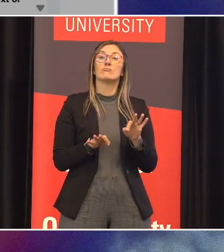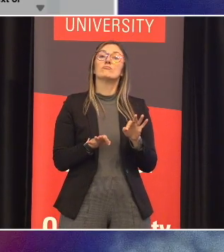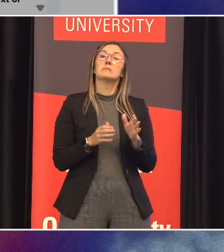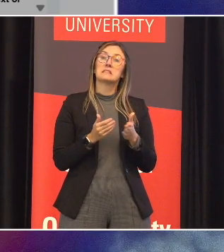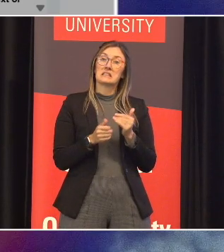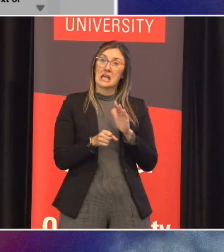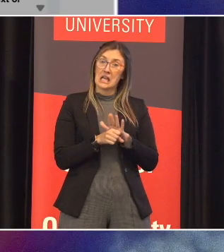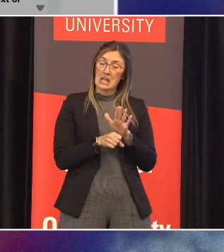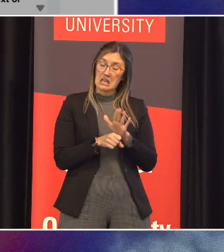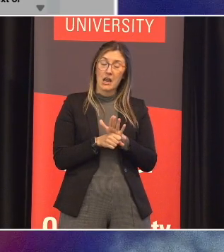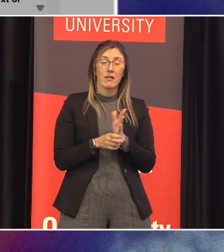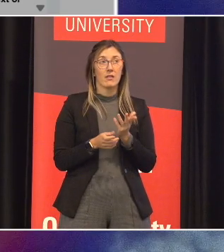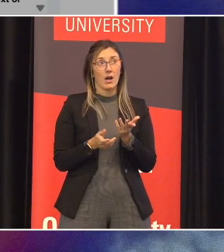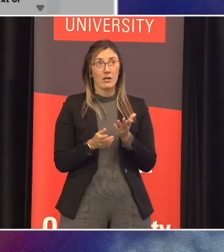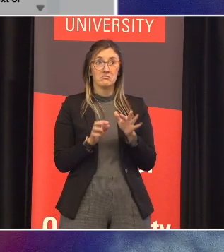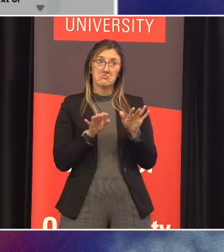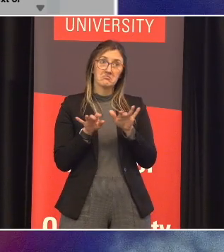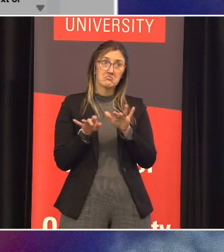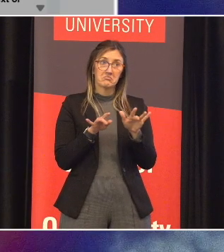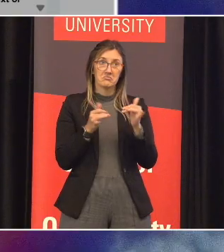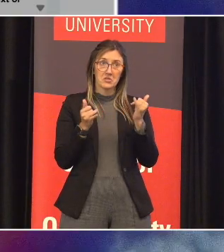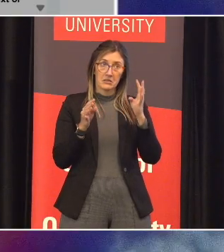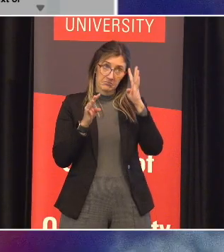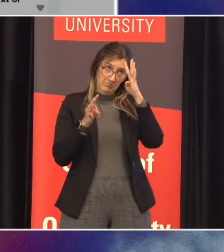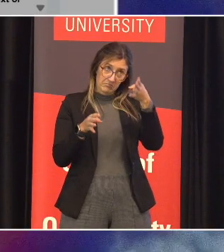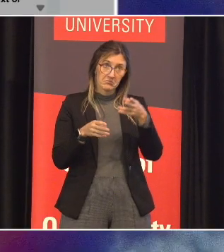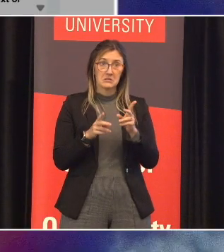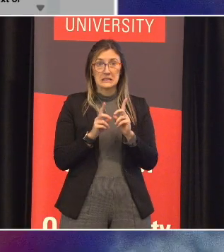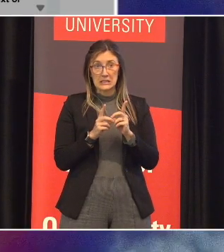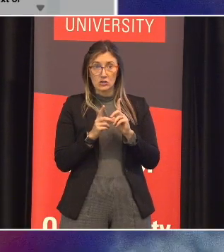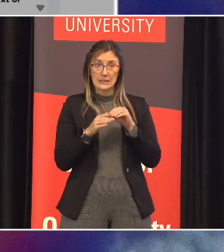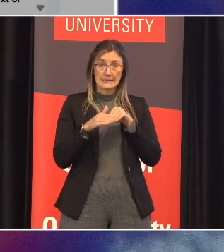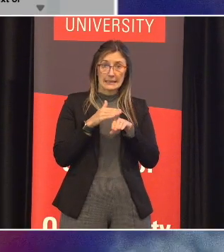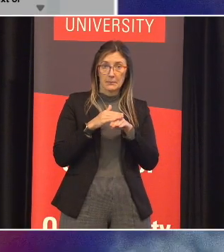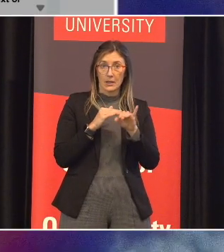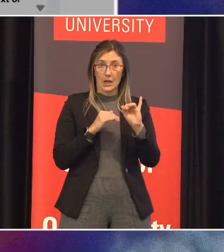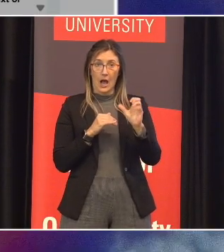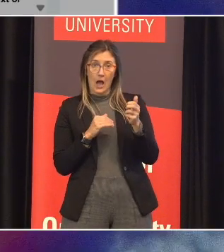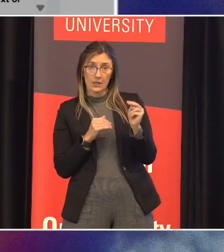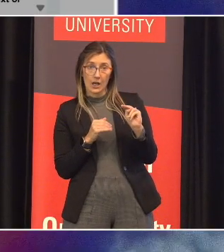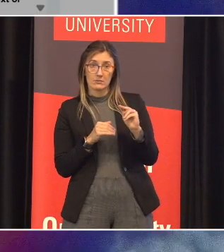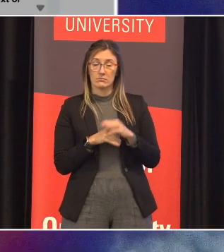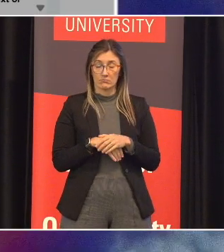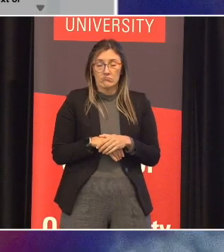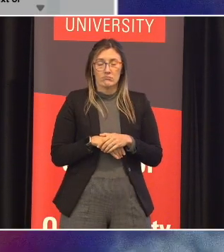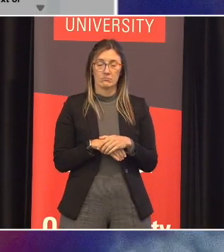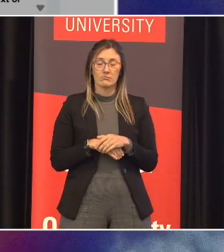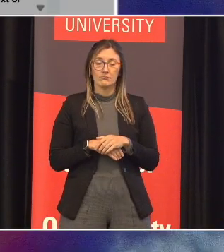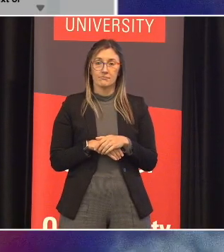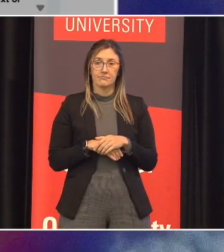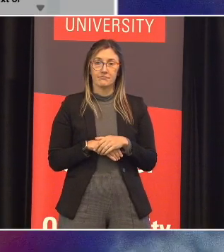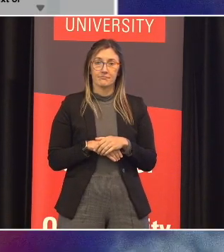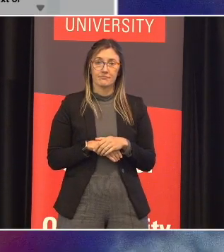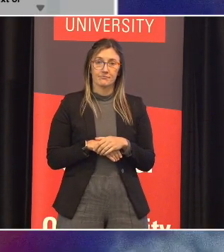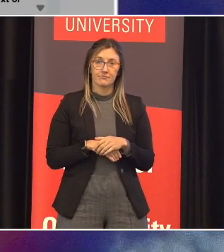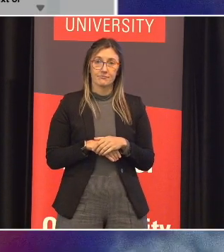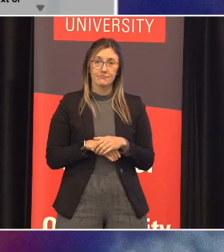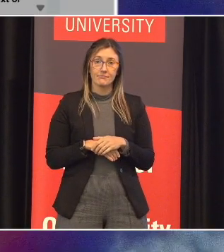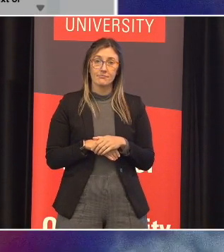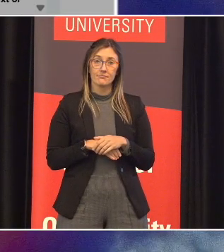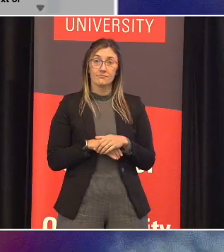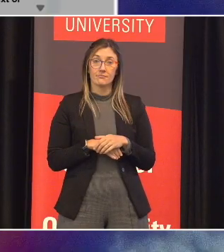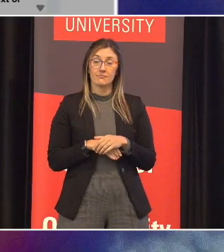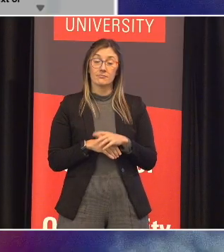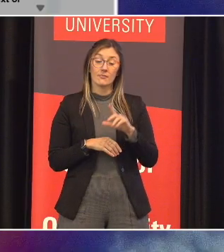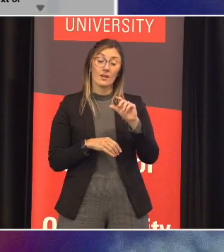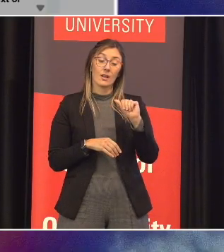Digital accessibility icon. All right. And then I can add that alternate text to the